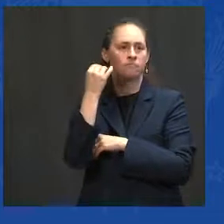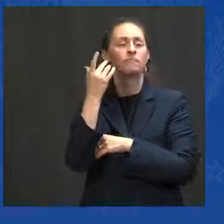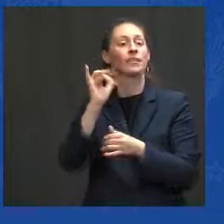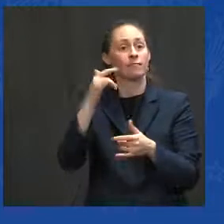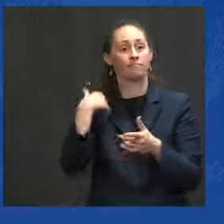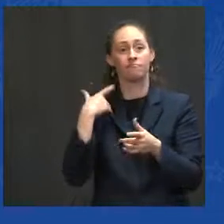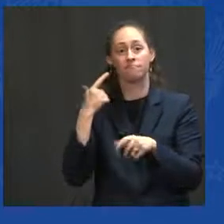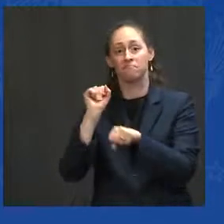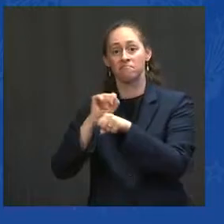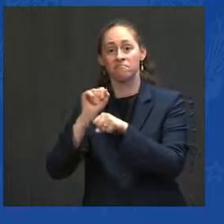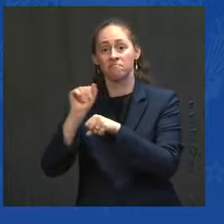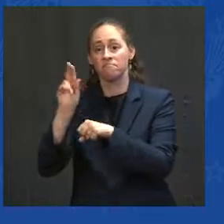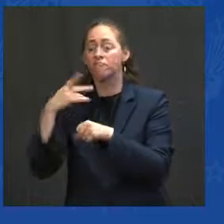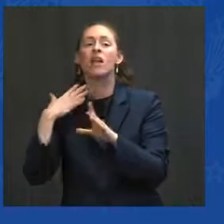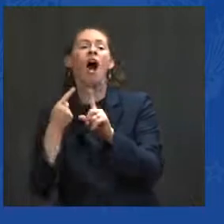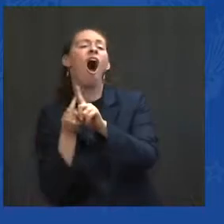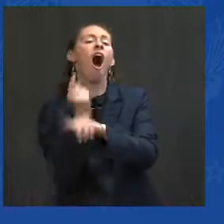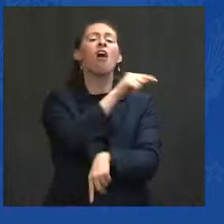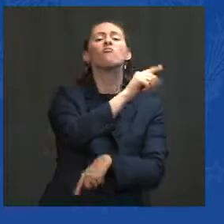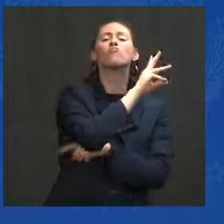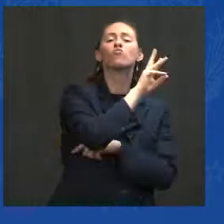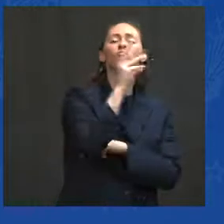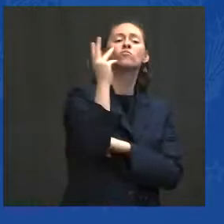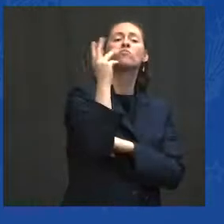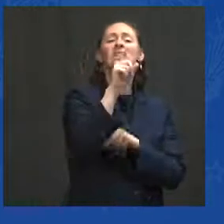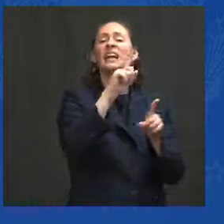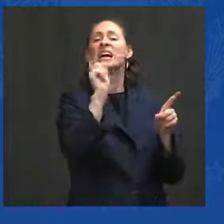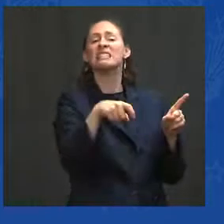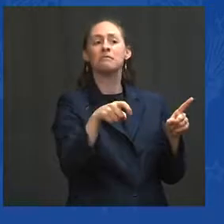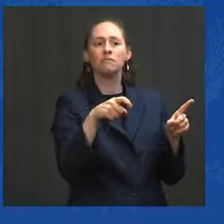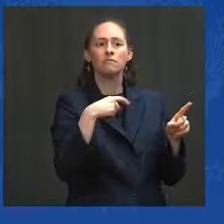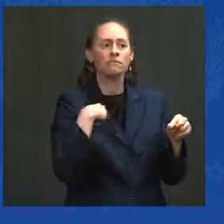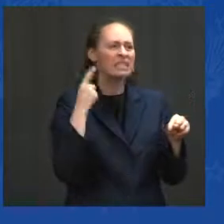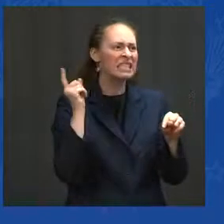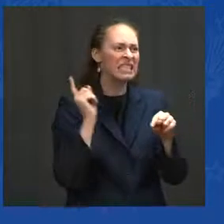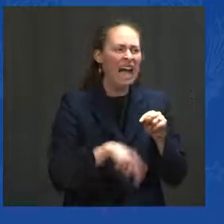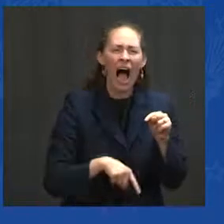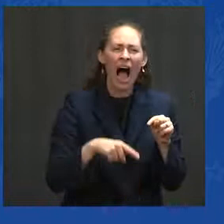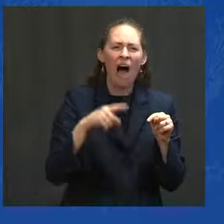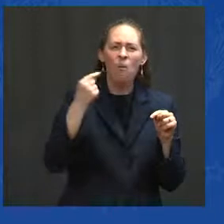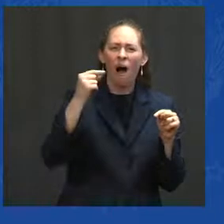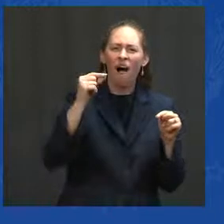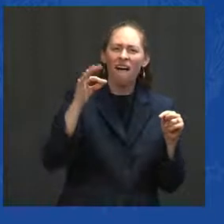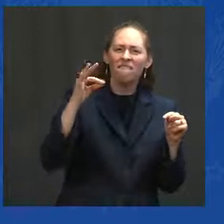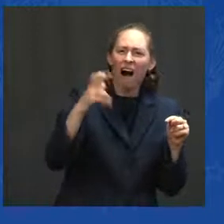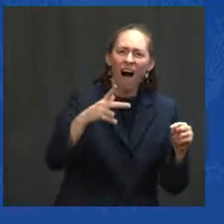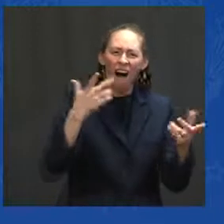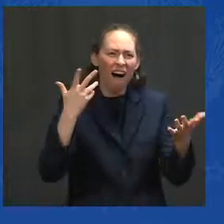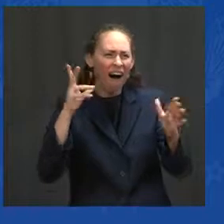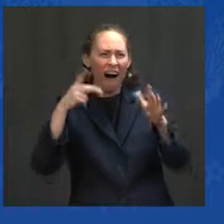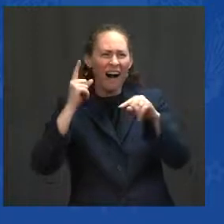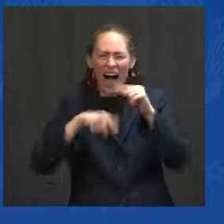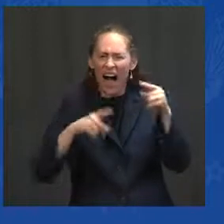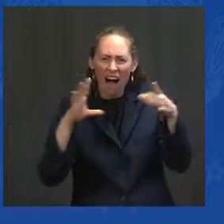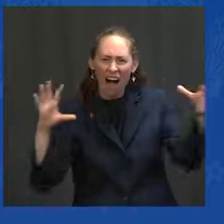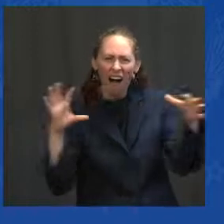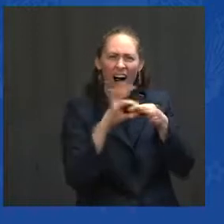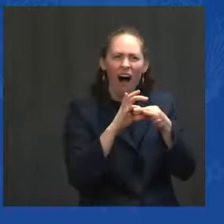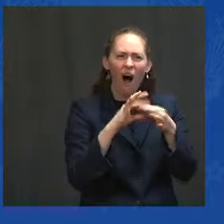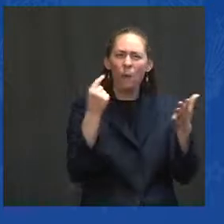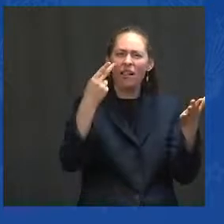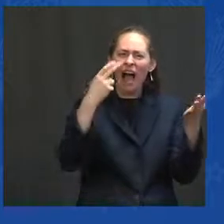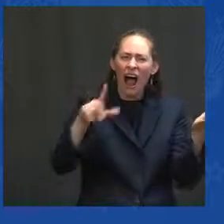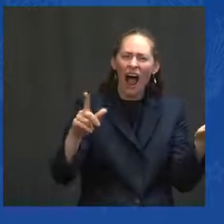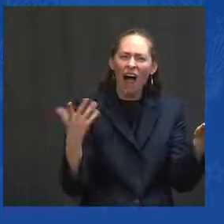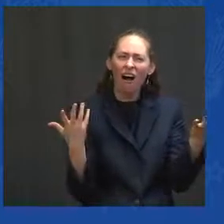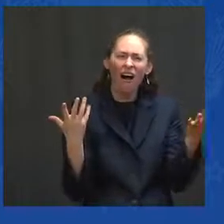Texas to do it. What in the hell does that have to do with anything? No, I'm serious. Or there were clauses in McDonald's